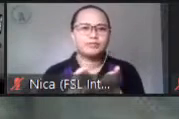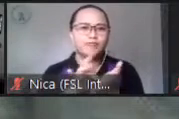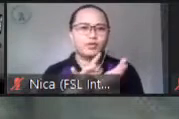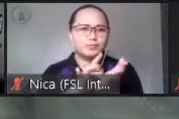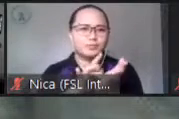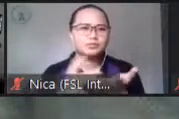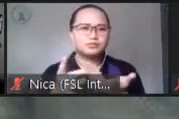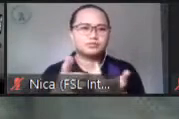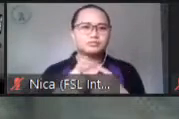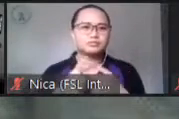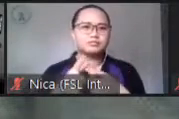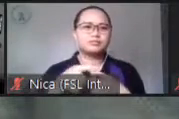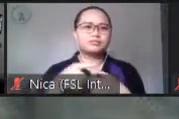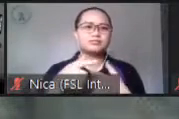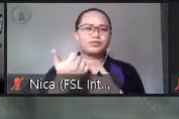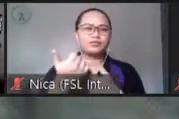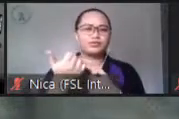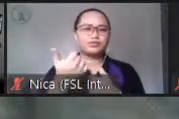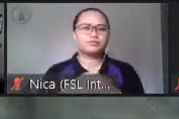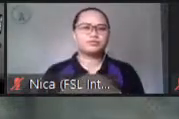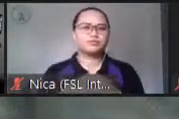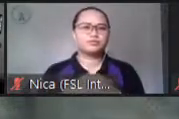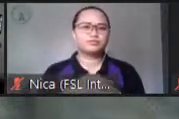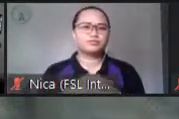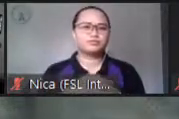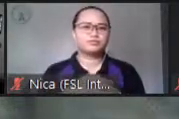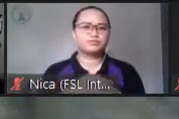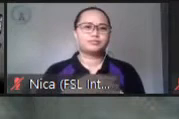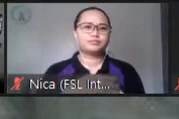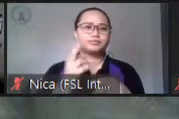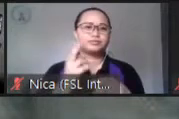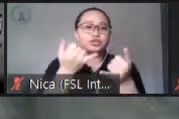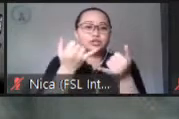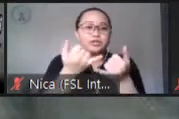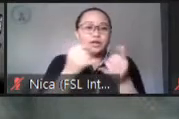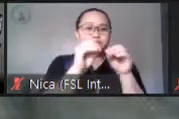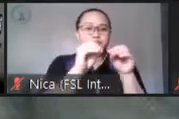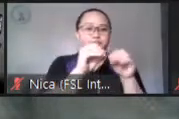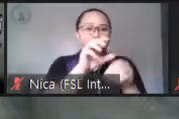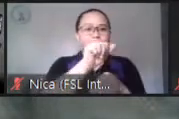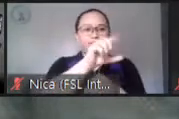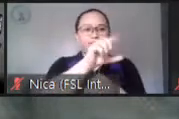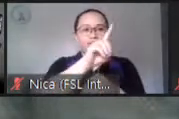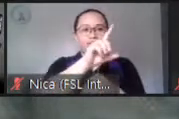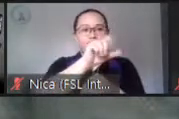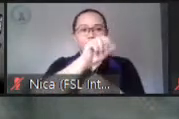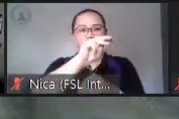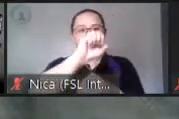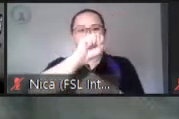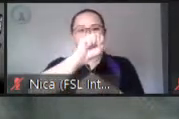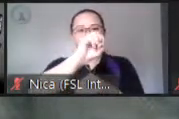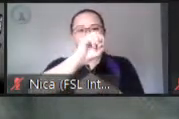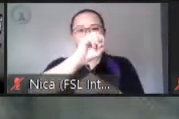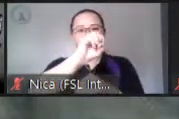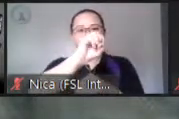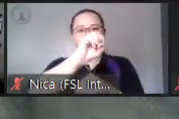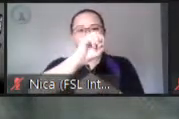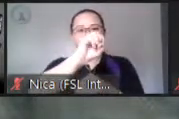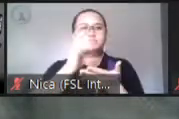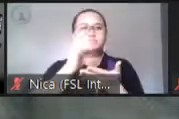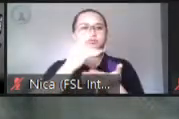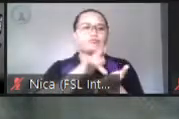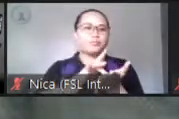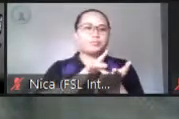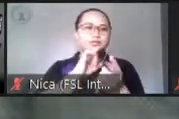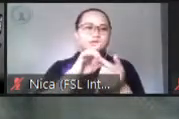the academe in 2010. She is currently a faculty member at Adamson University College of Pharmacy and Graduate School and a member